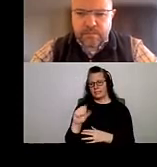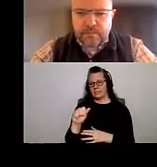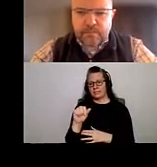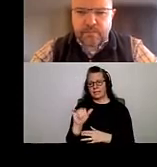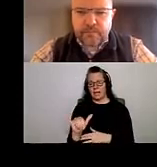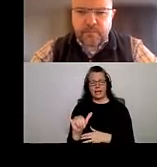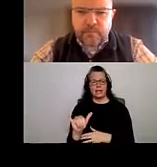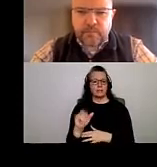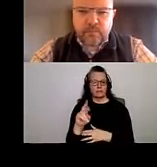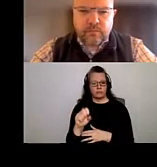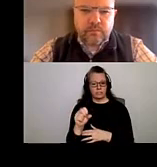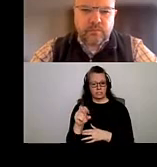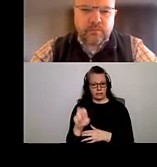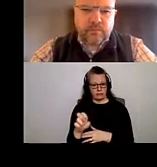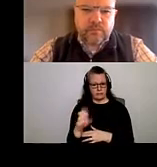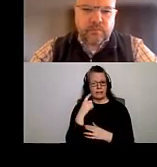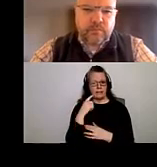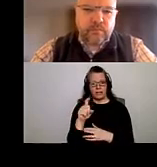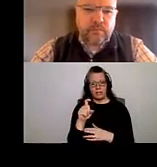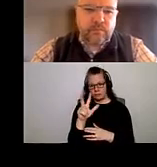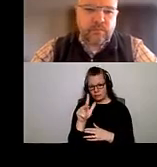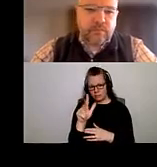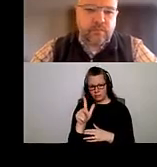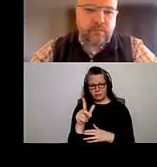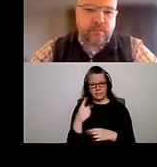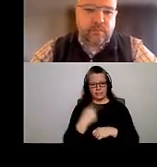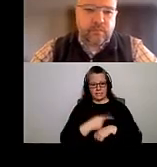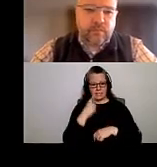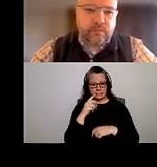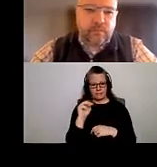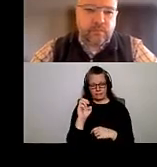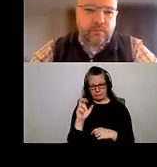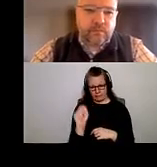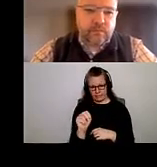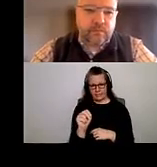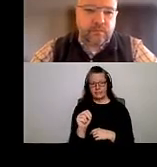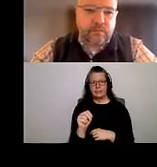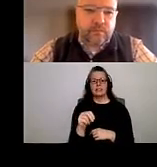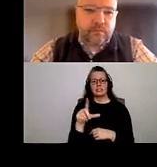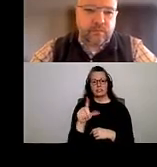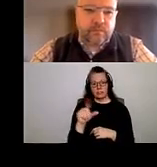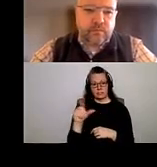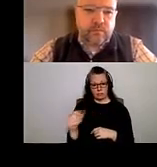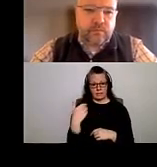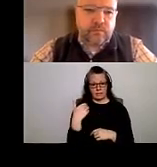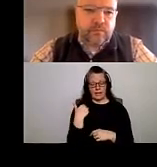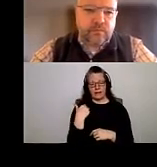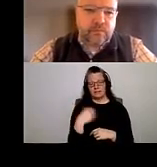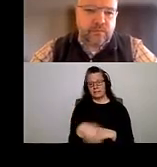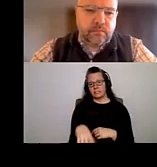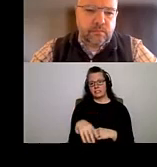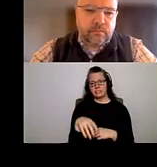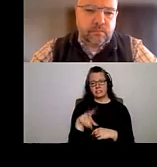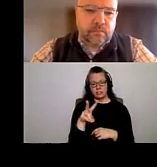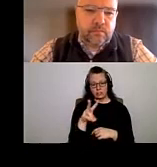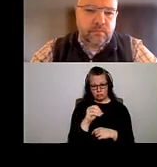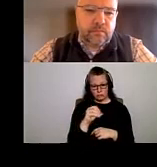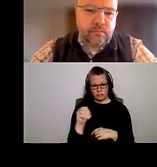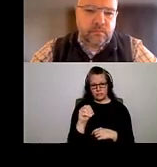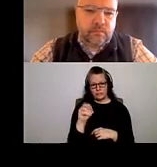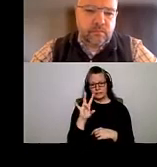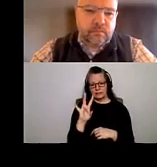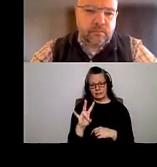on hand of 123 days. Then in 2020, they had 207 days median days cash on hand, and in